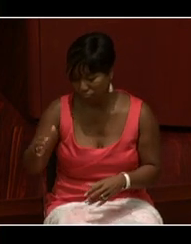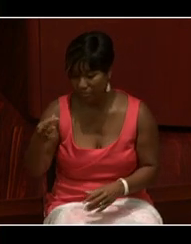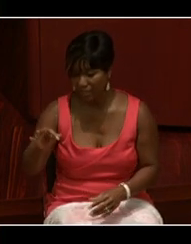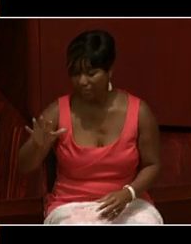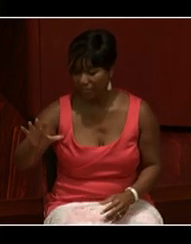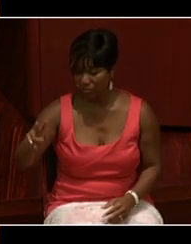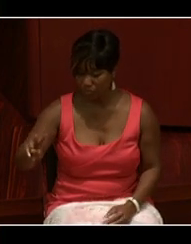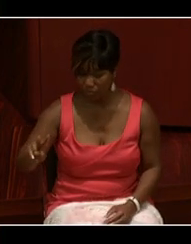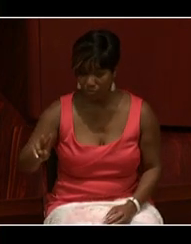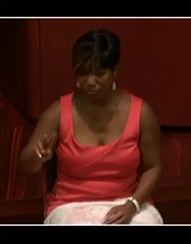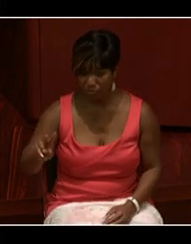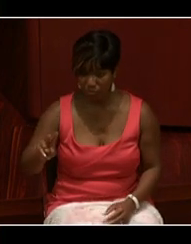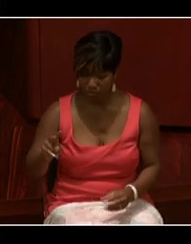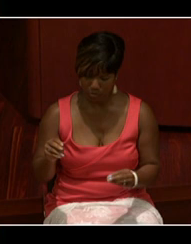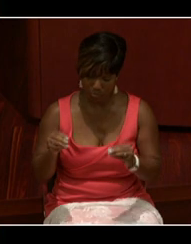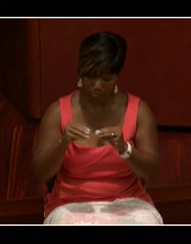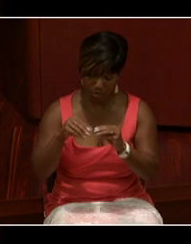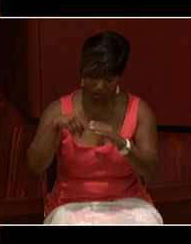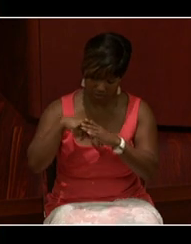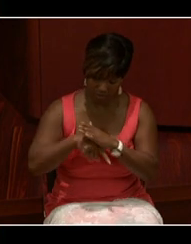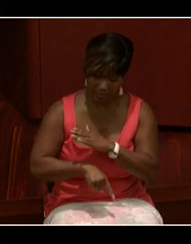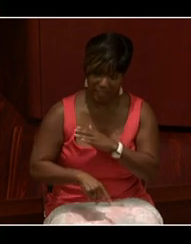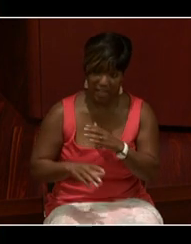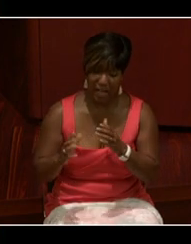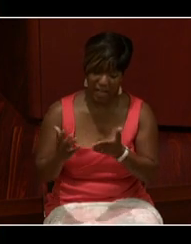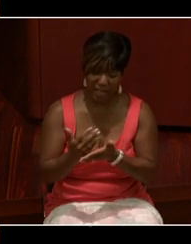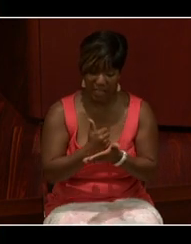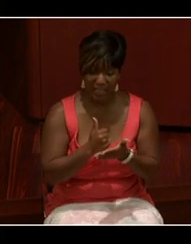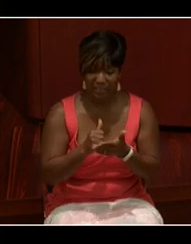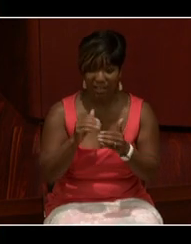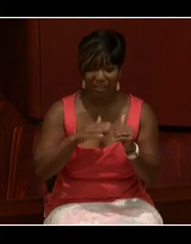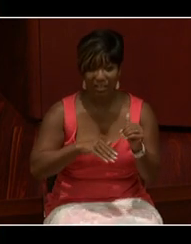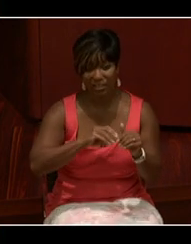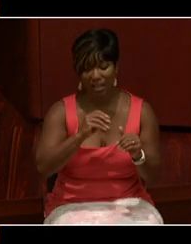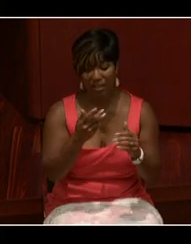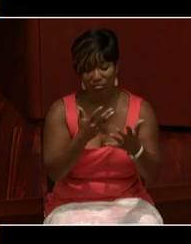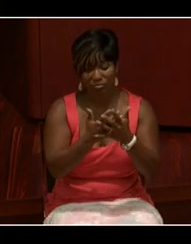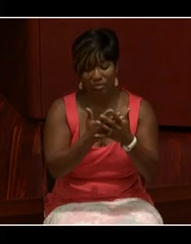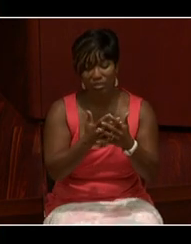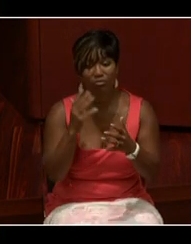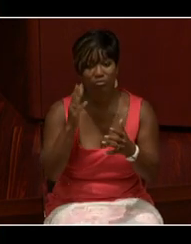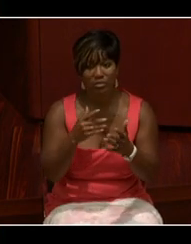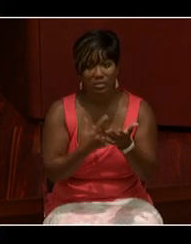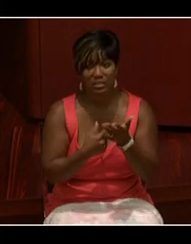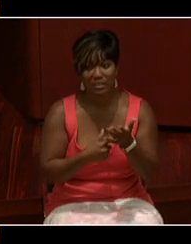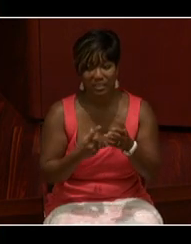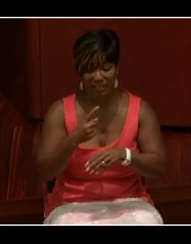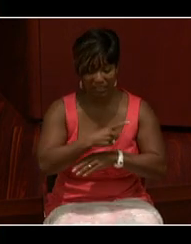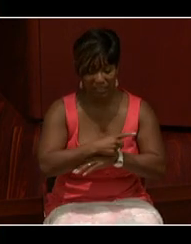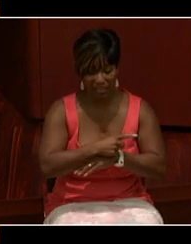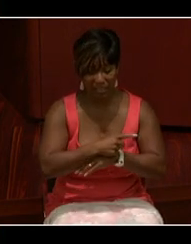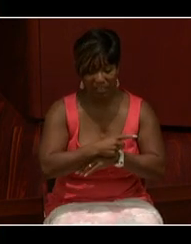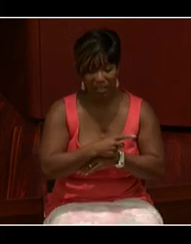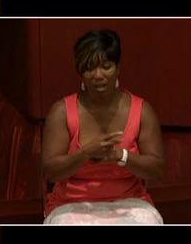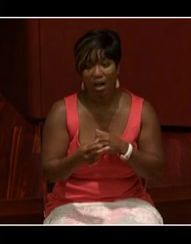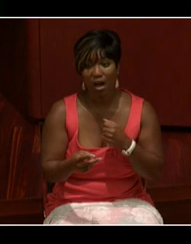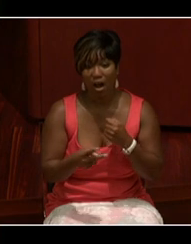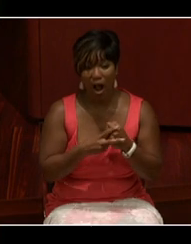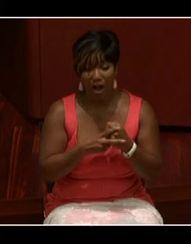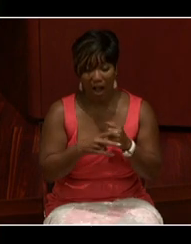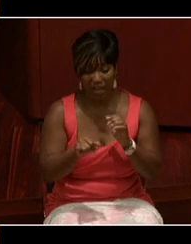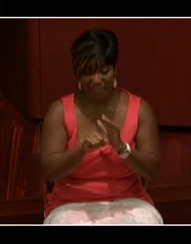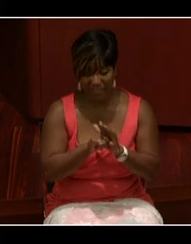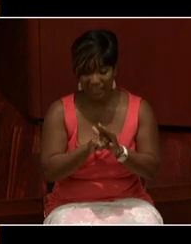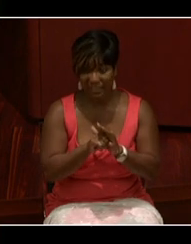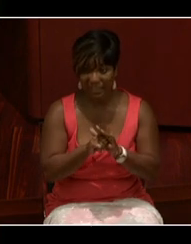It's a more extensive collection than the other holdings that we'll be talking about today. The National Archives identifier for these inmate case